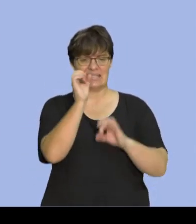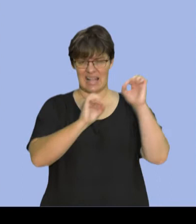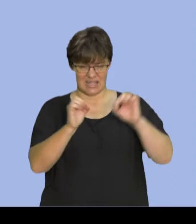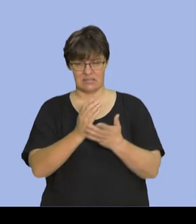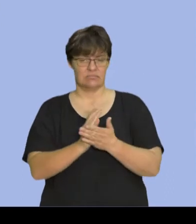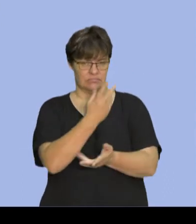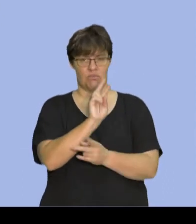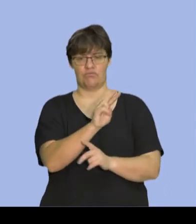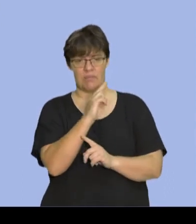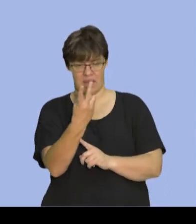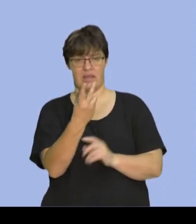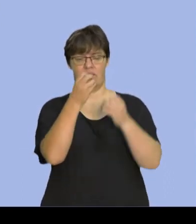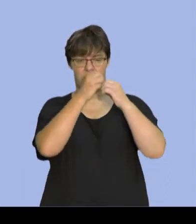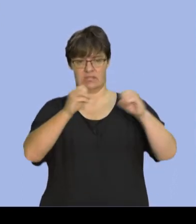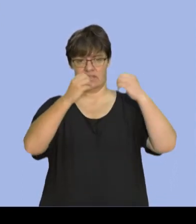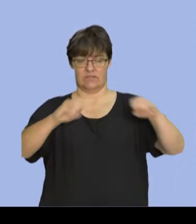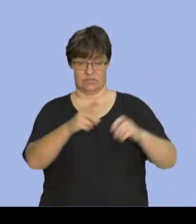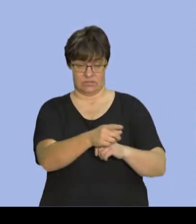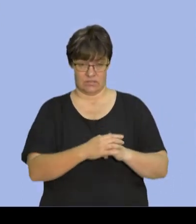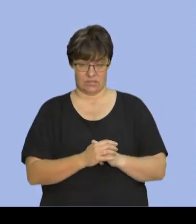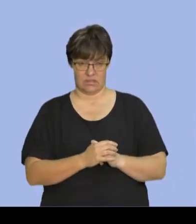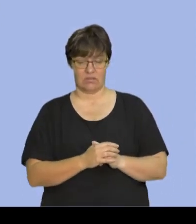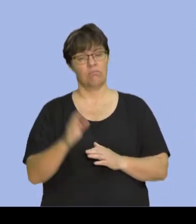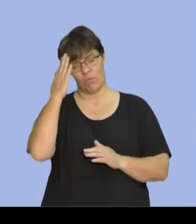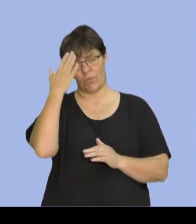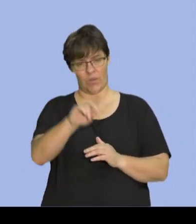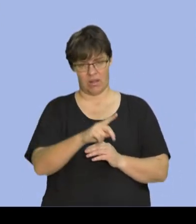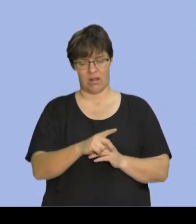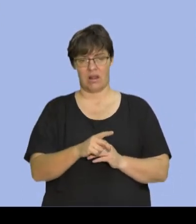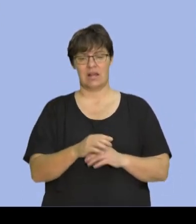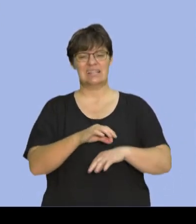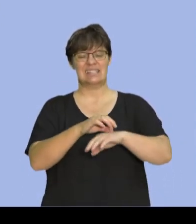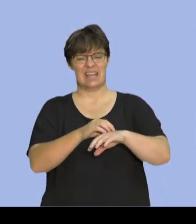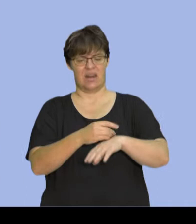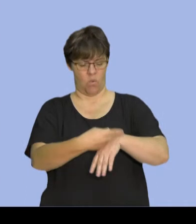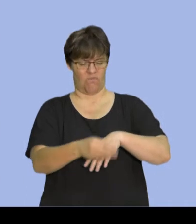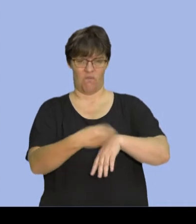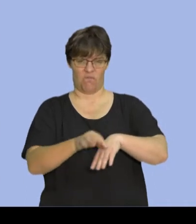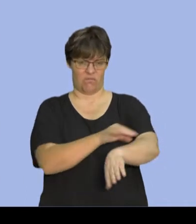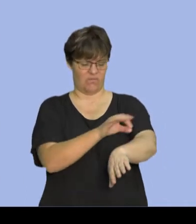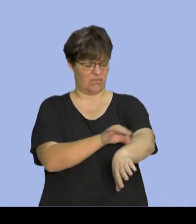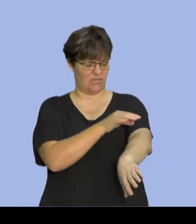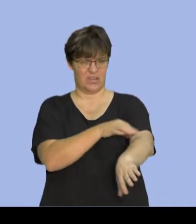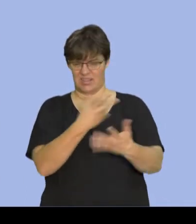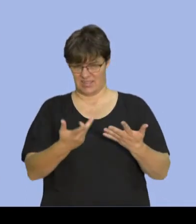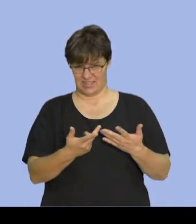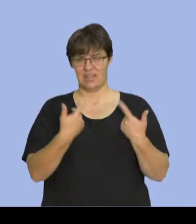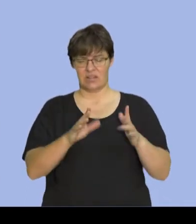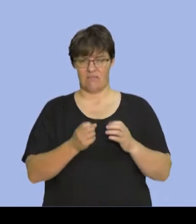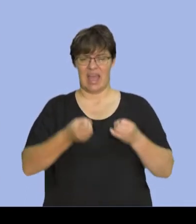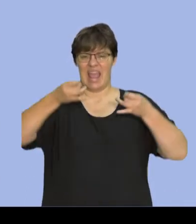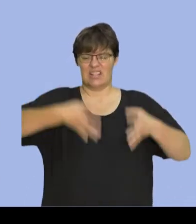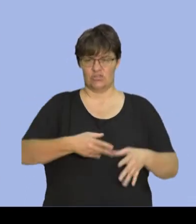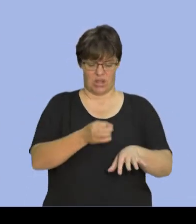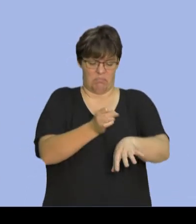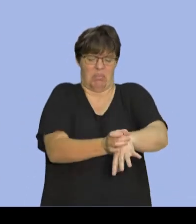are replaced through cell division. We know that we constantly lose our skin cells. We might experience